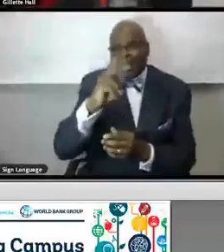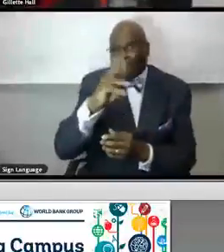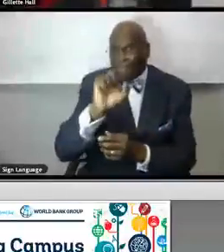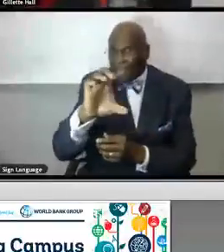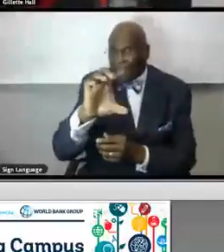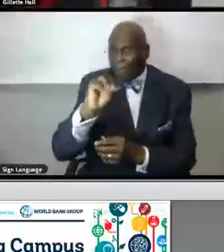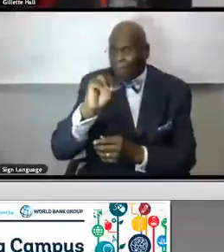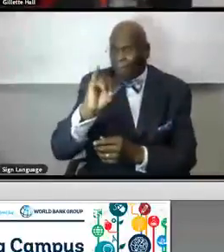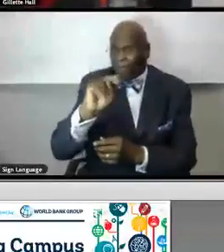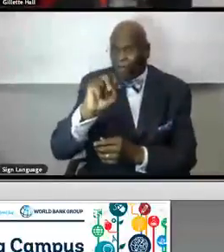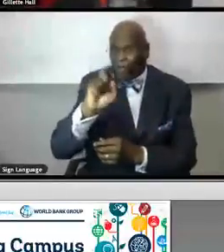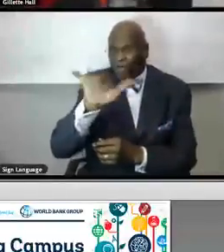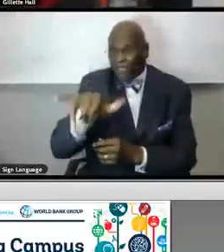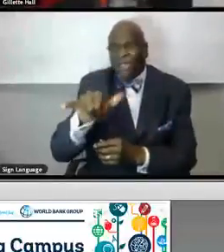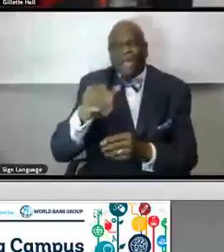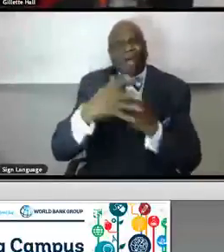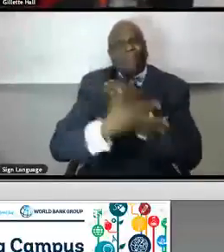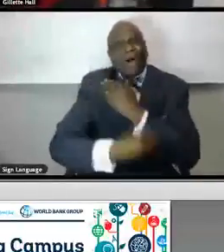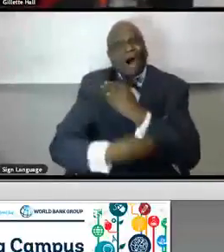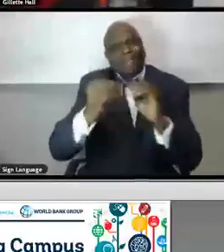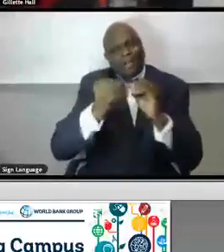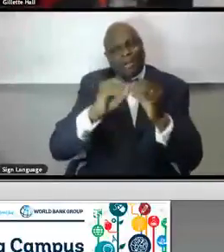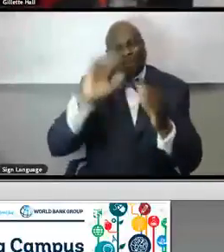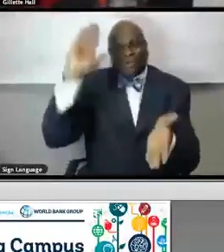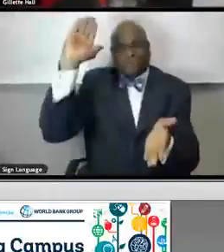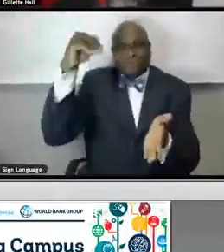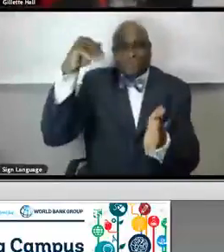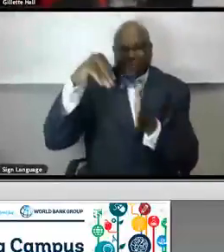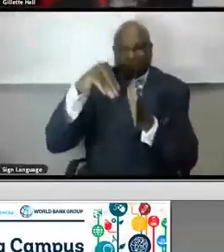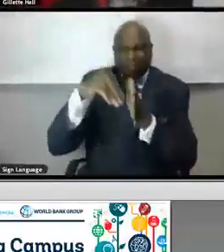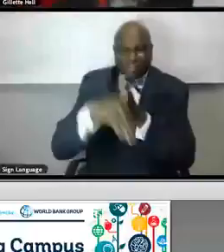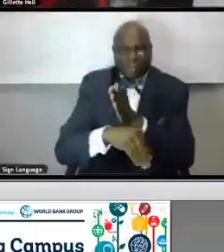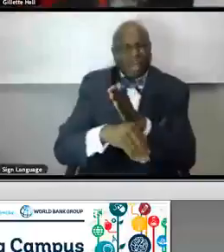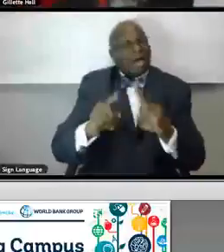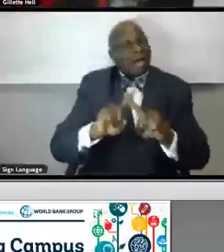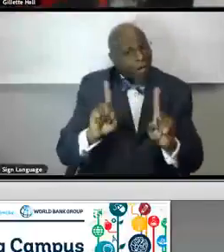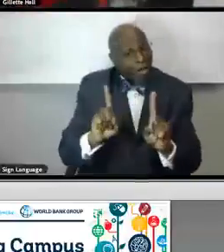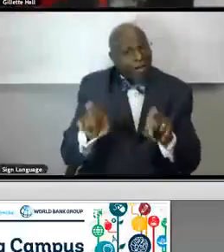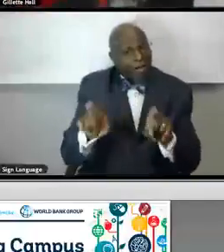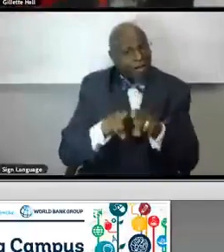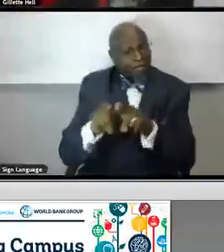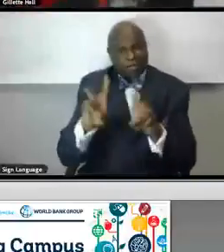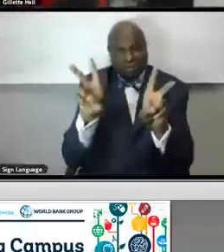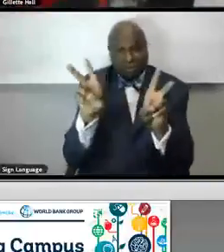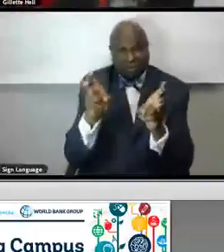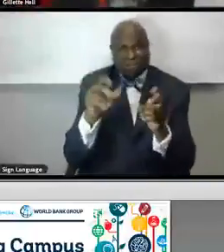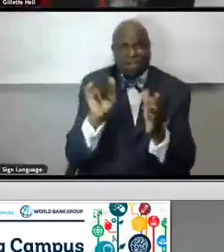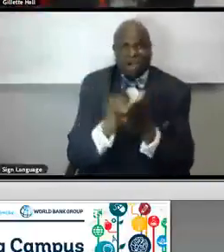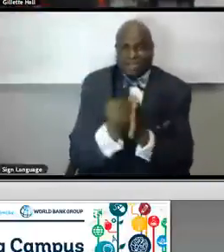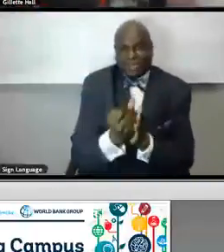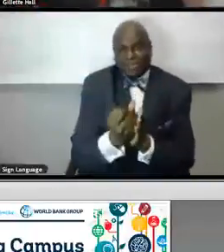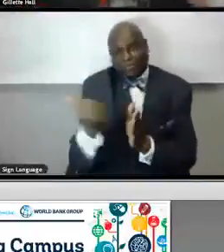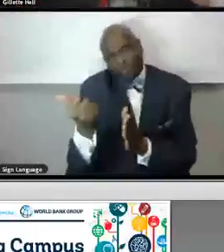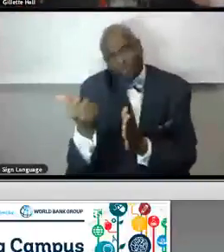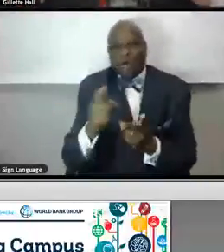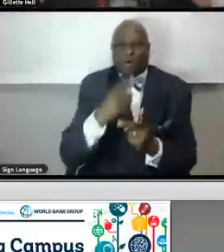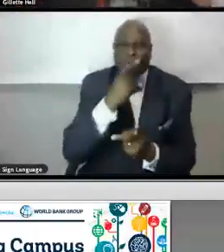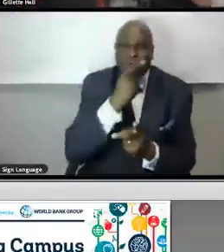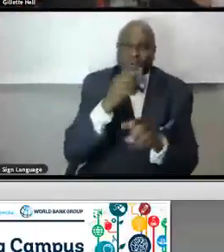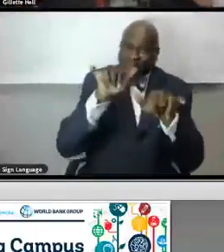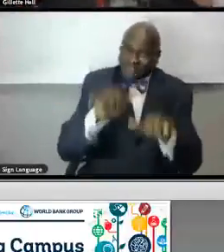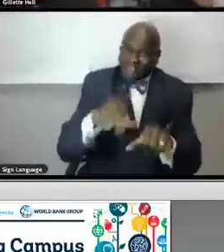minority poverty rates tumbling down. On the other hand, issues of exclusion and who remains